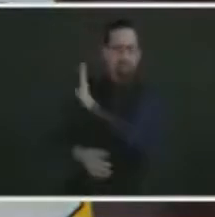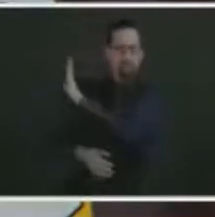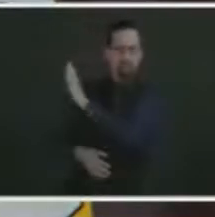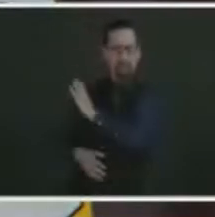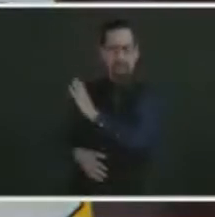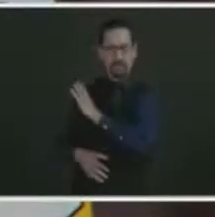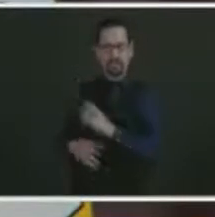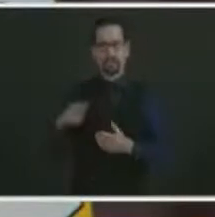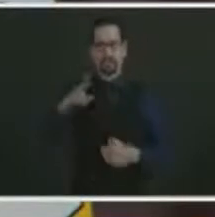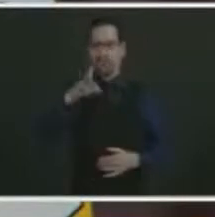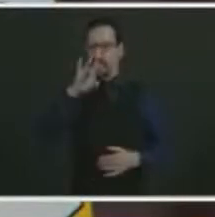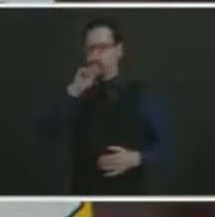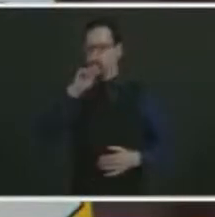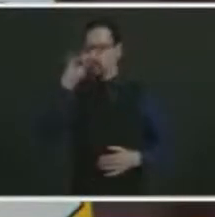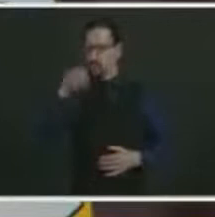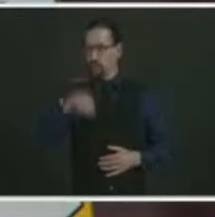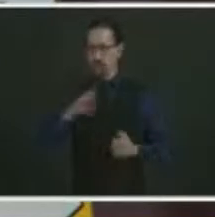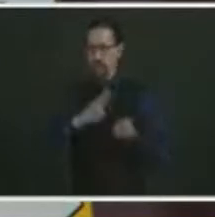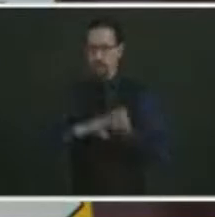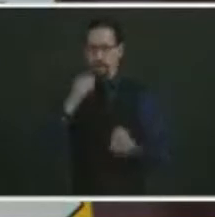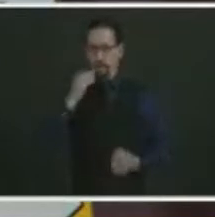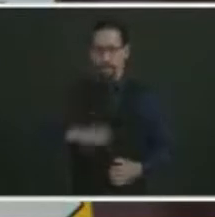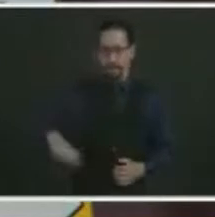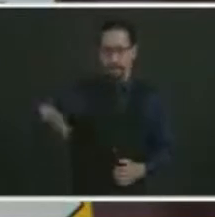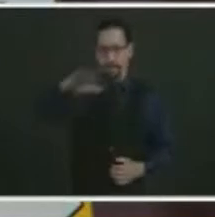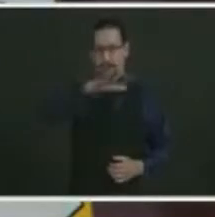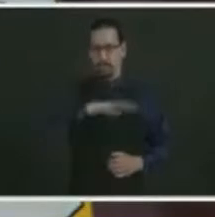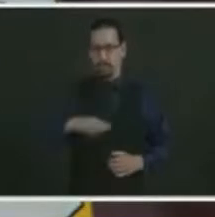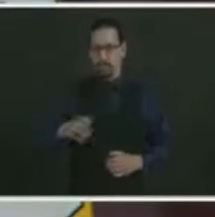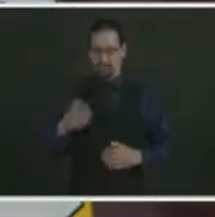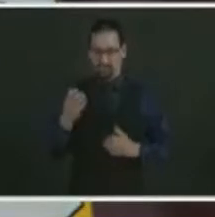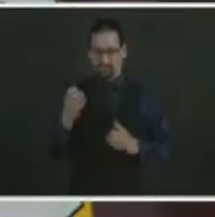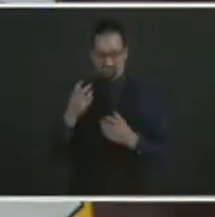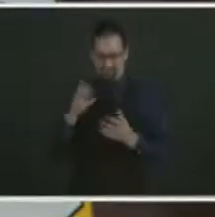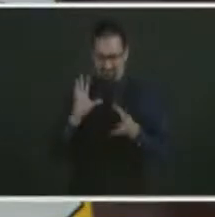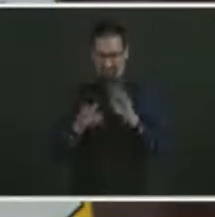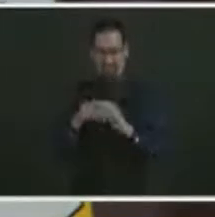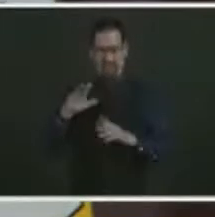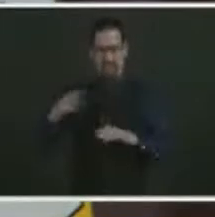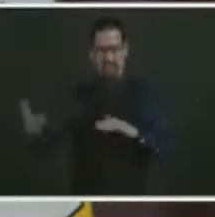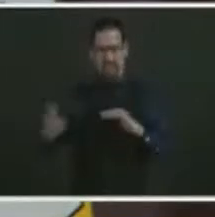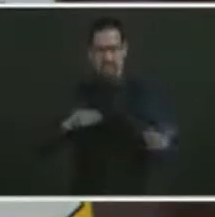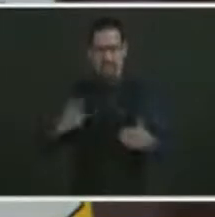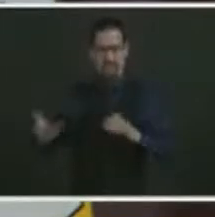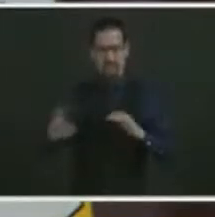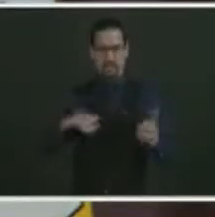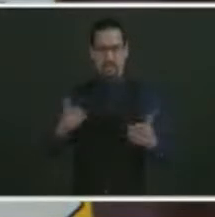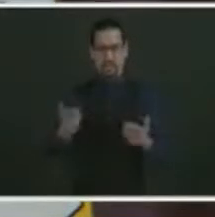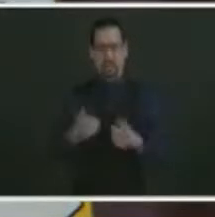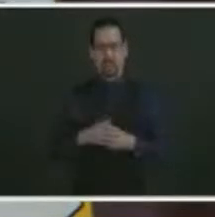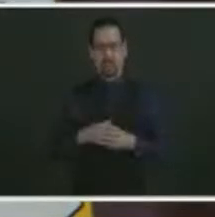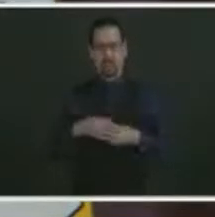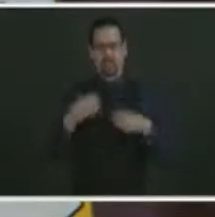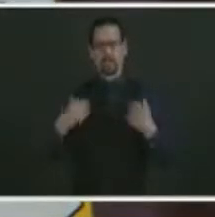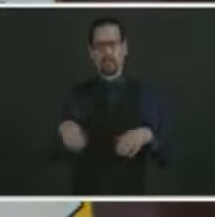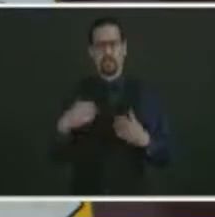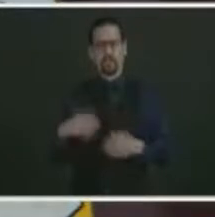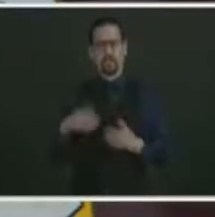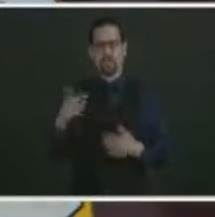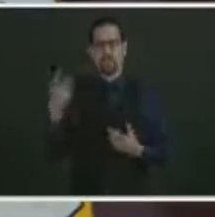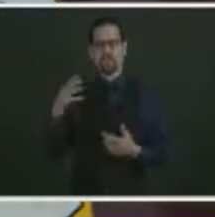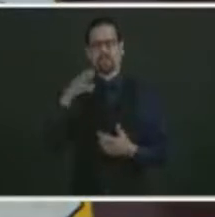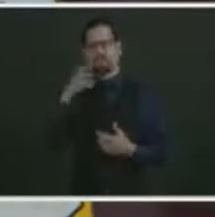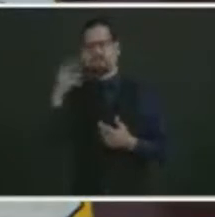been in nursing homes. Nursing homes many of them are old facilities. Many of them